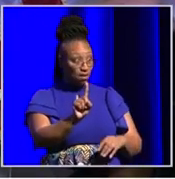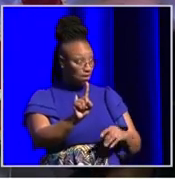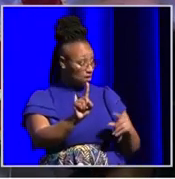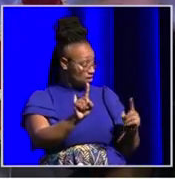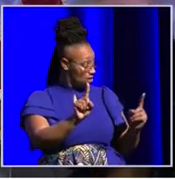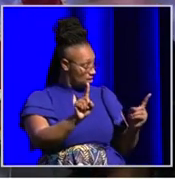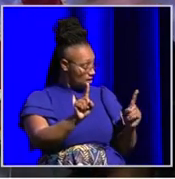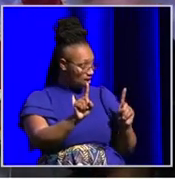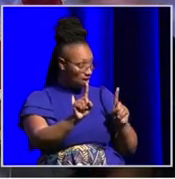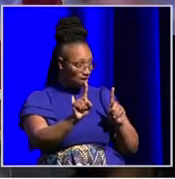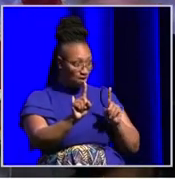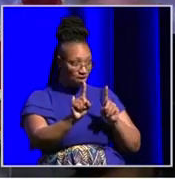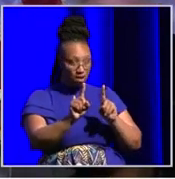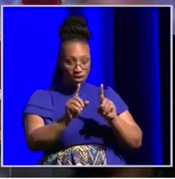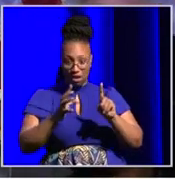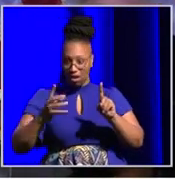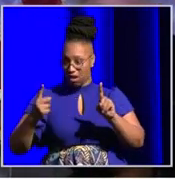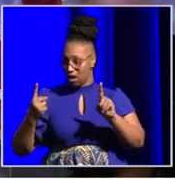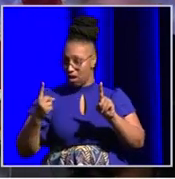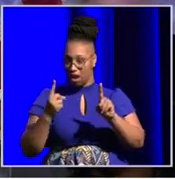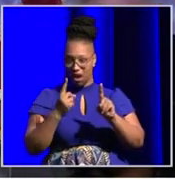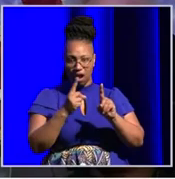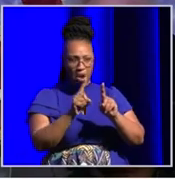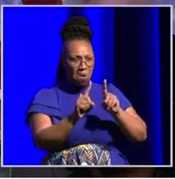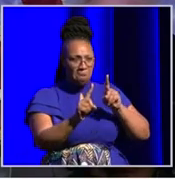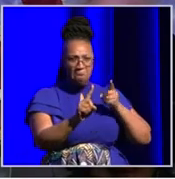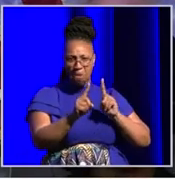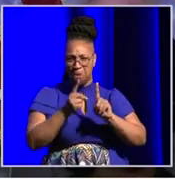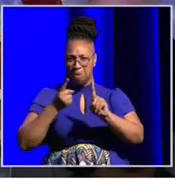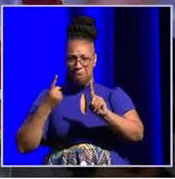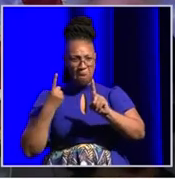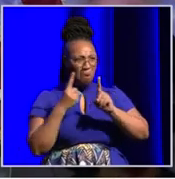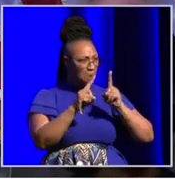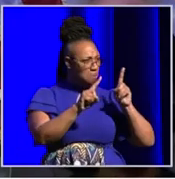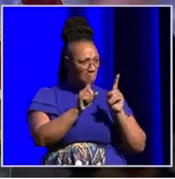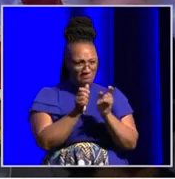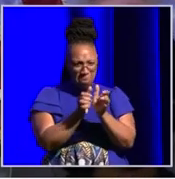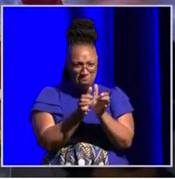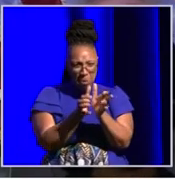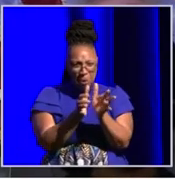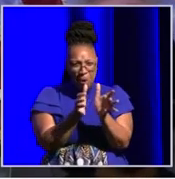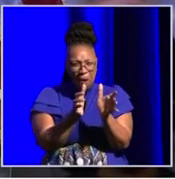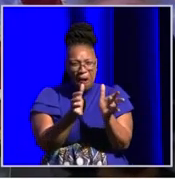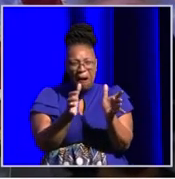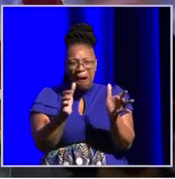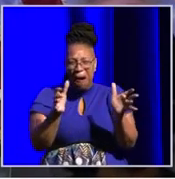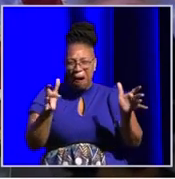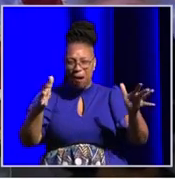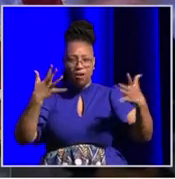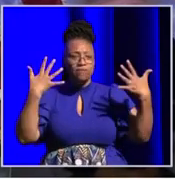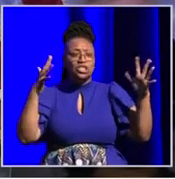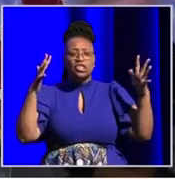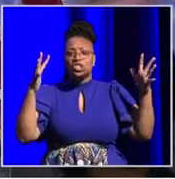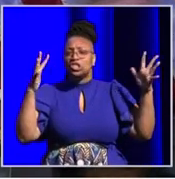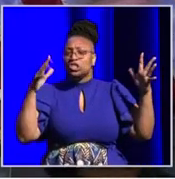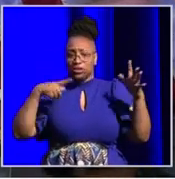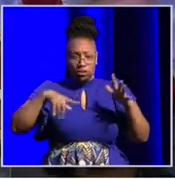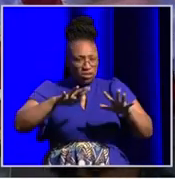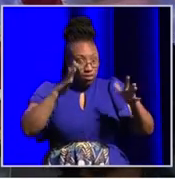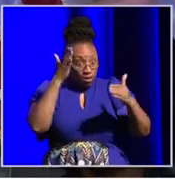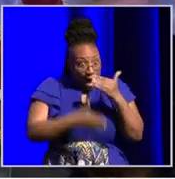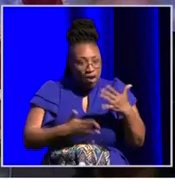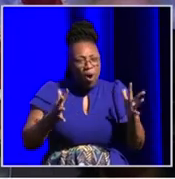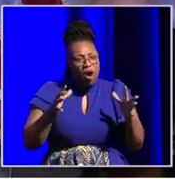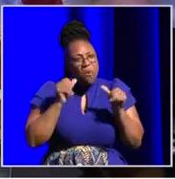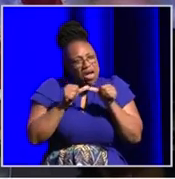we've been walking down the right path, and I'm grateful for the tremendous progress we've made, but make no mistake, we have a lot more work to do. And I'm willing to